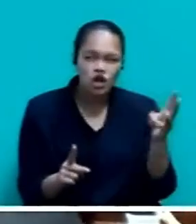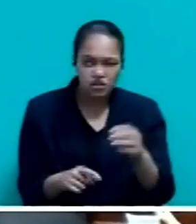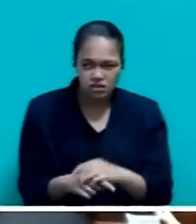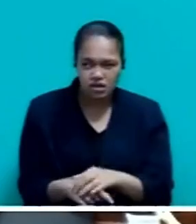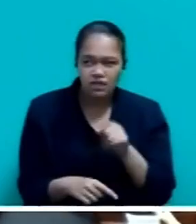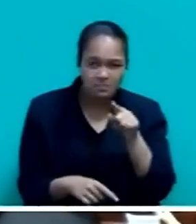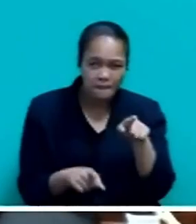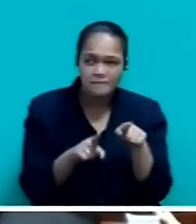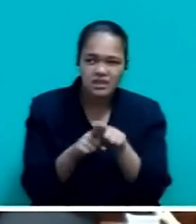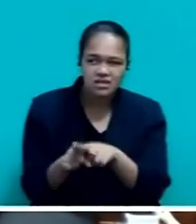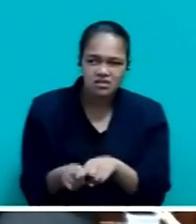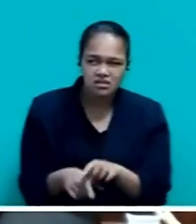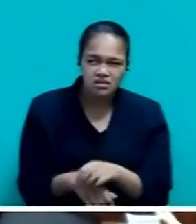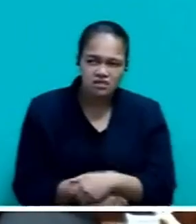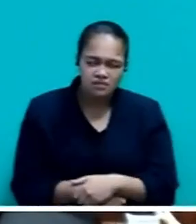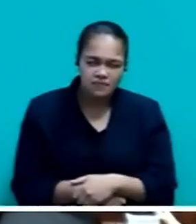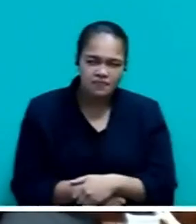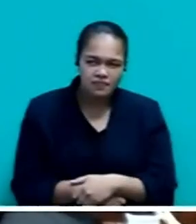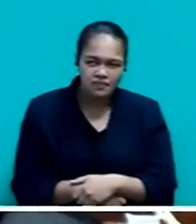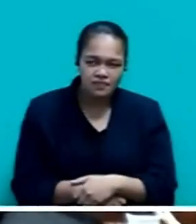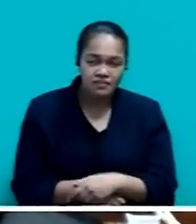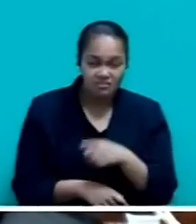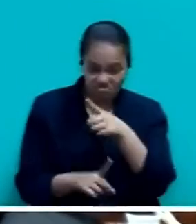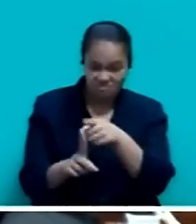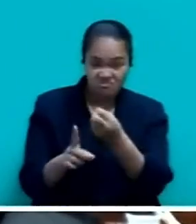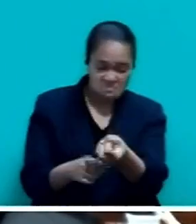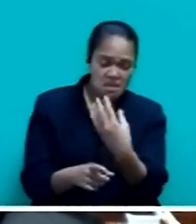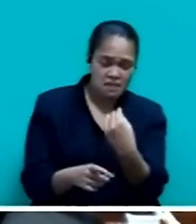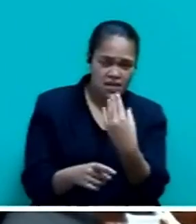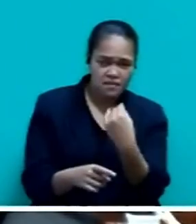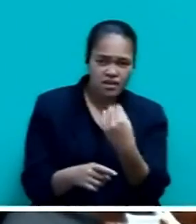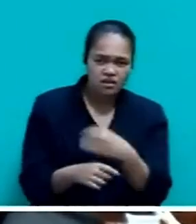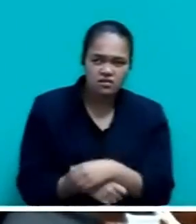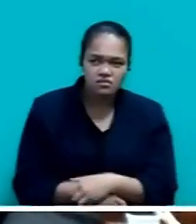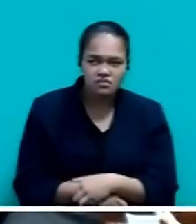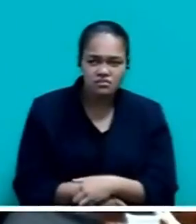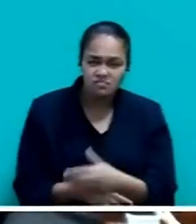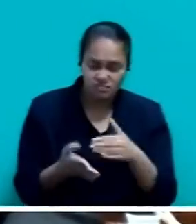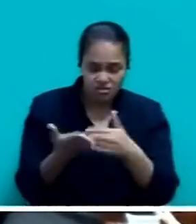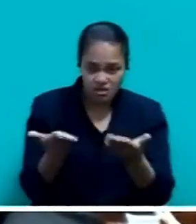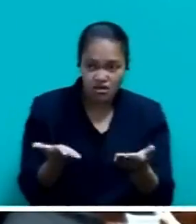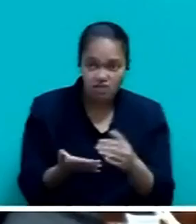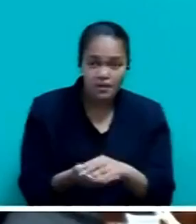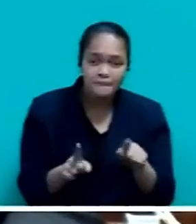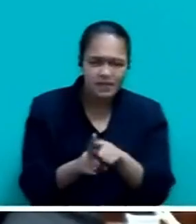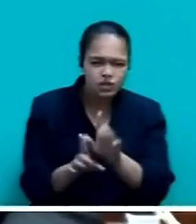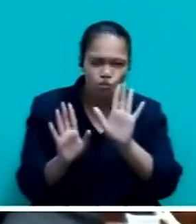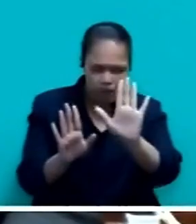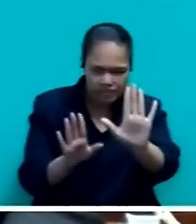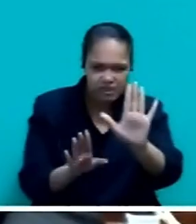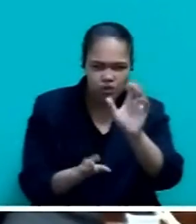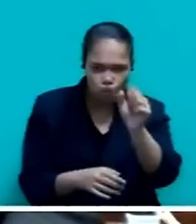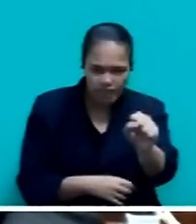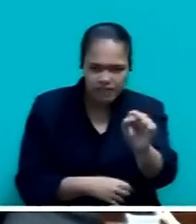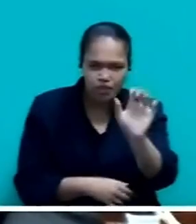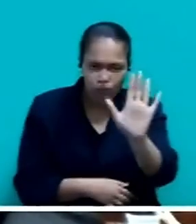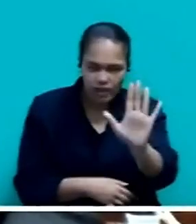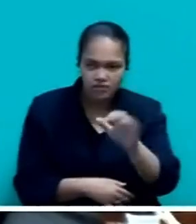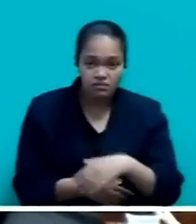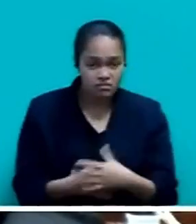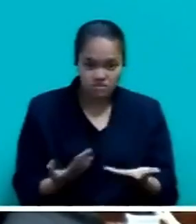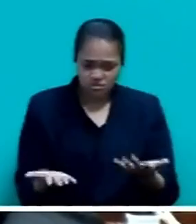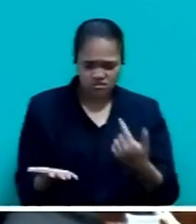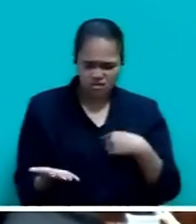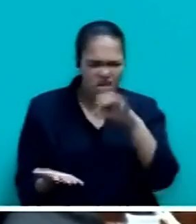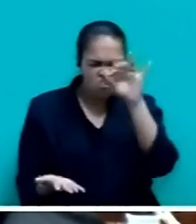means, scale. Now, I mean, it means weighing. I don't know what